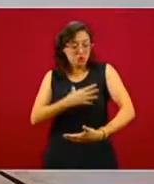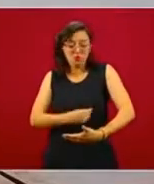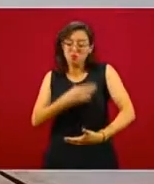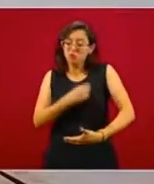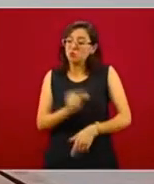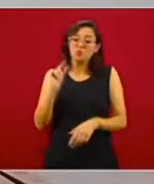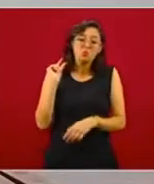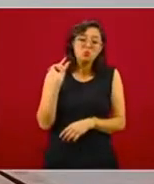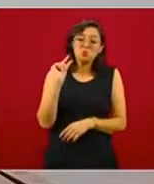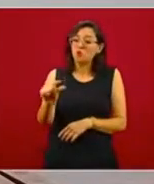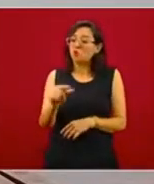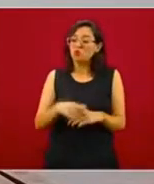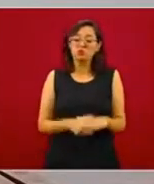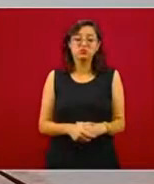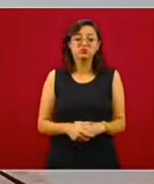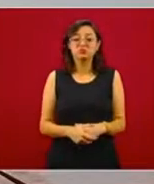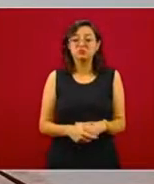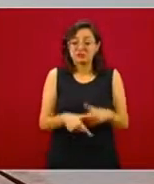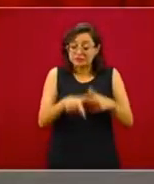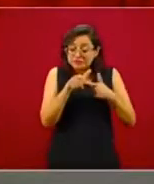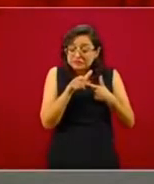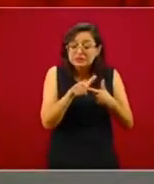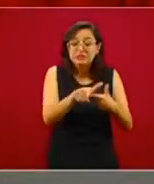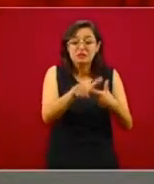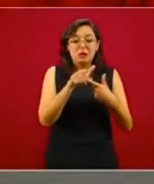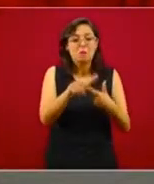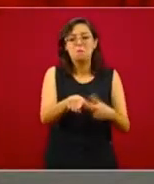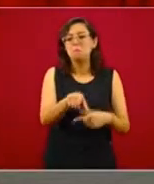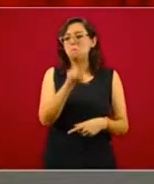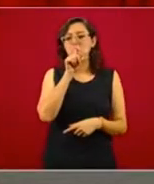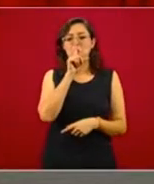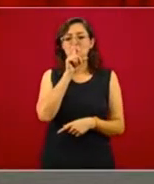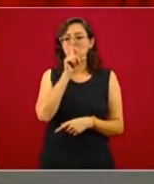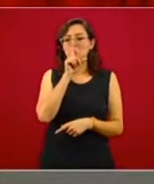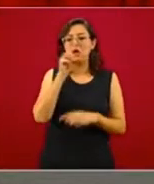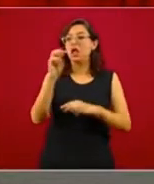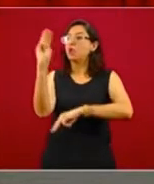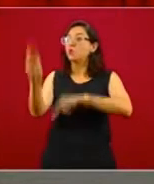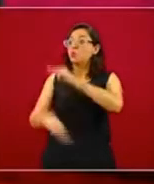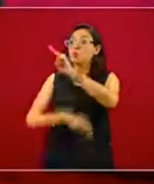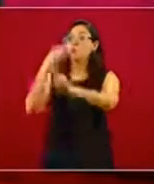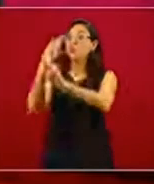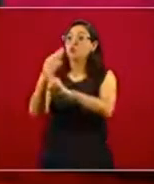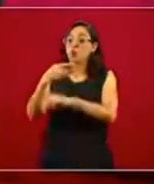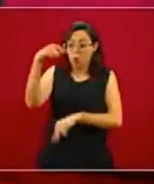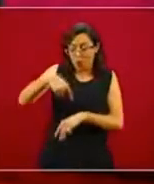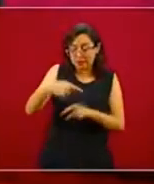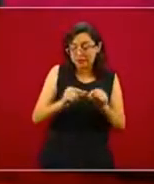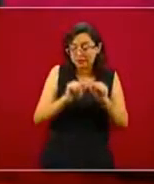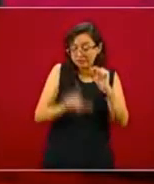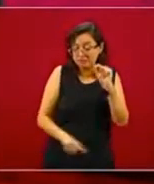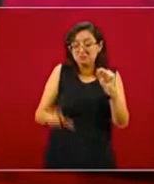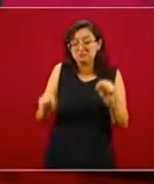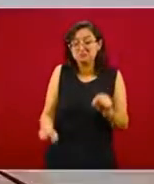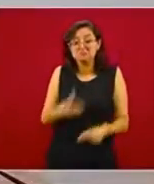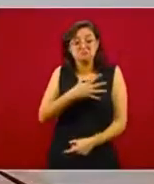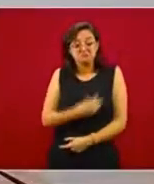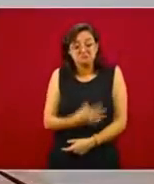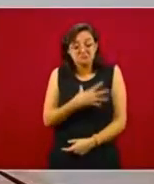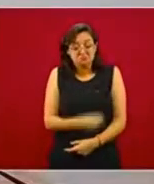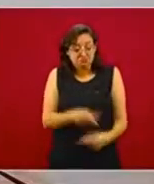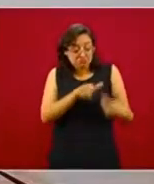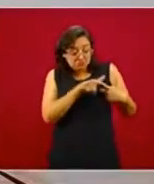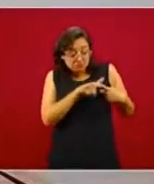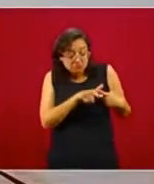lowest onset of breastfeeding periods. Mexico in the world is one of those countries that is